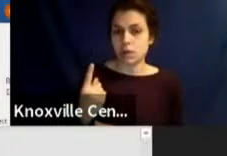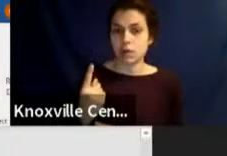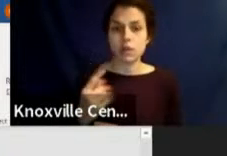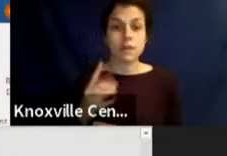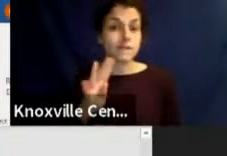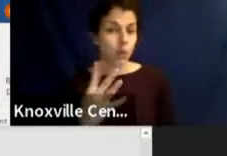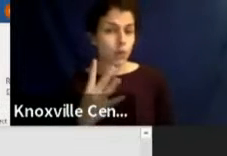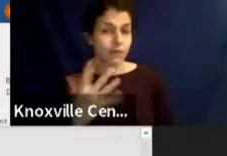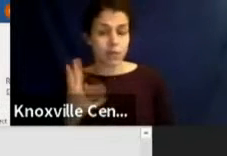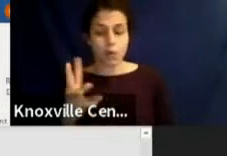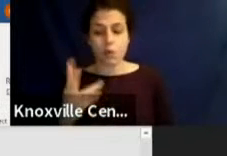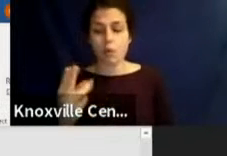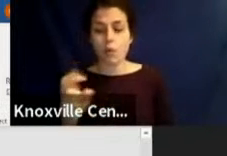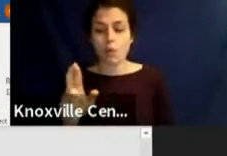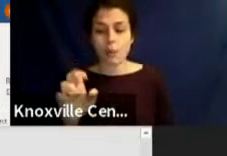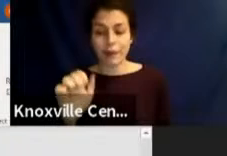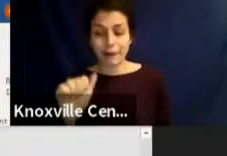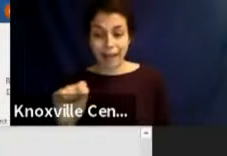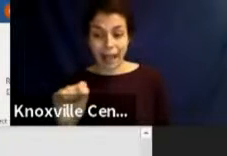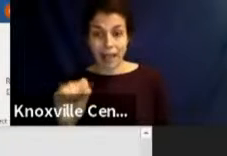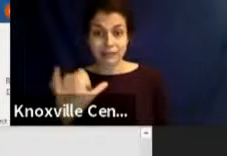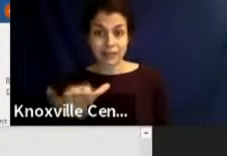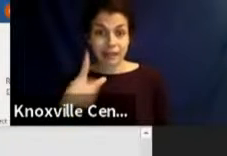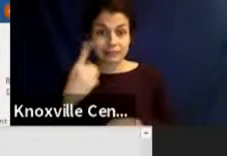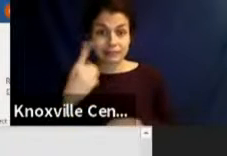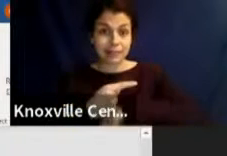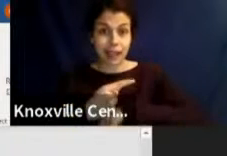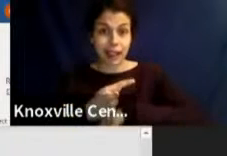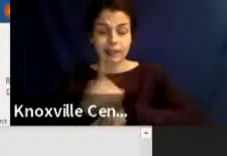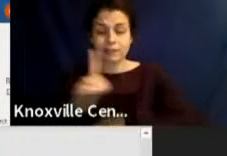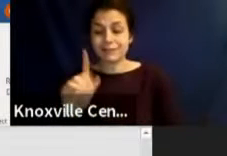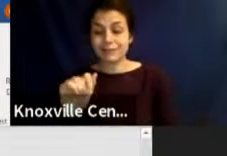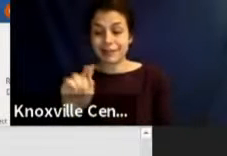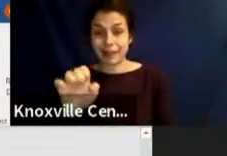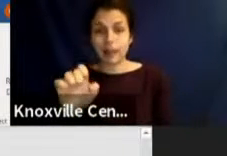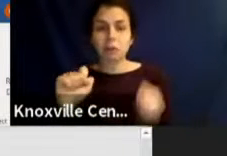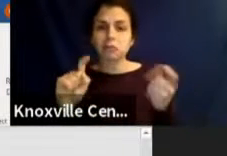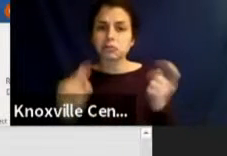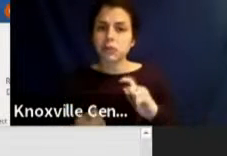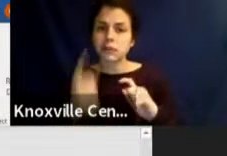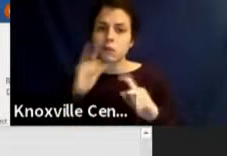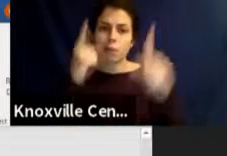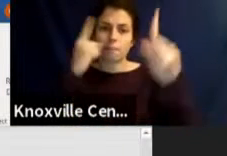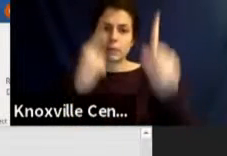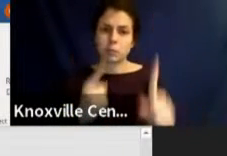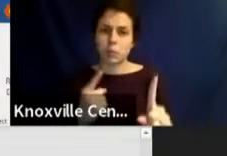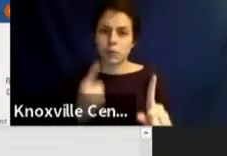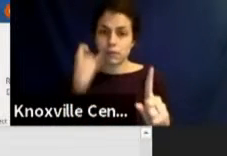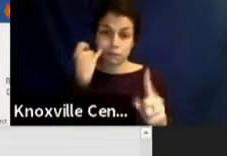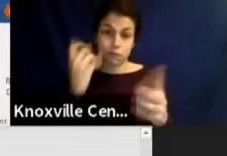could change to today's date for the benchmarks if we wanted to. Okay.